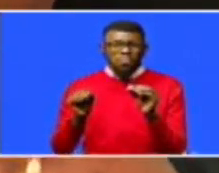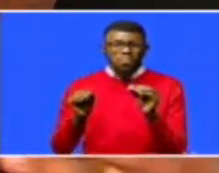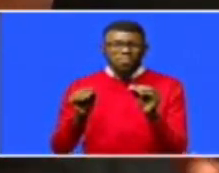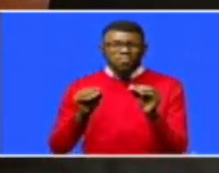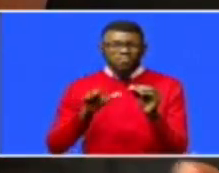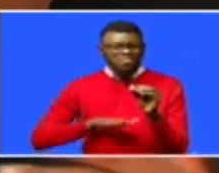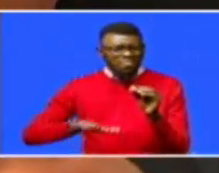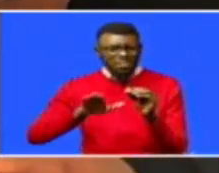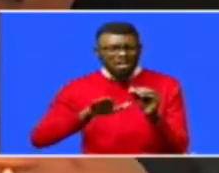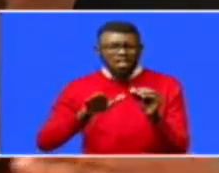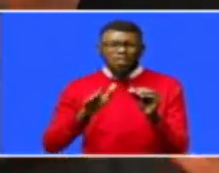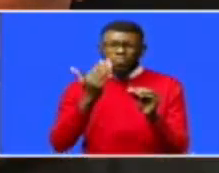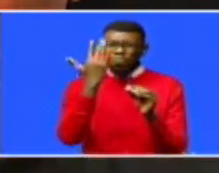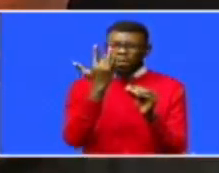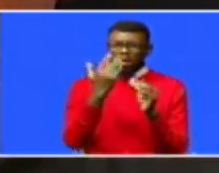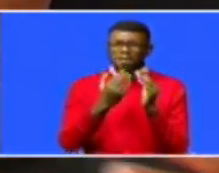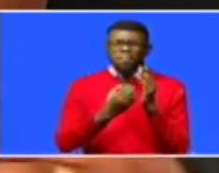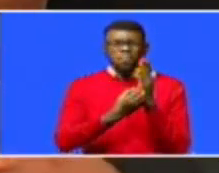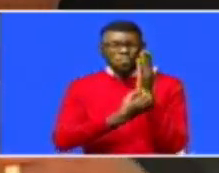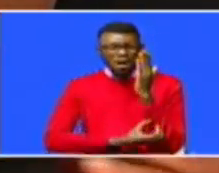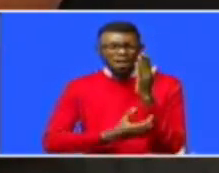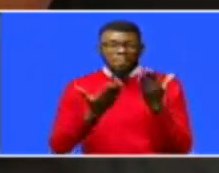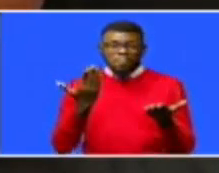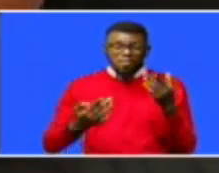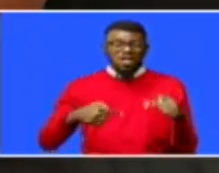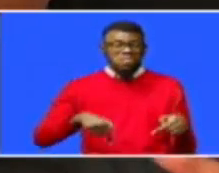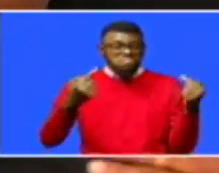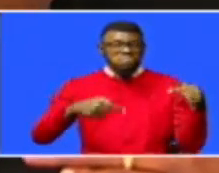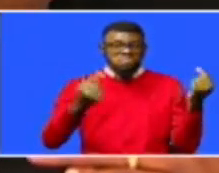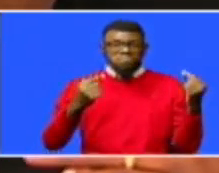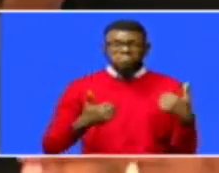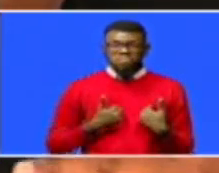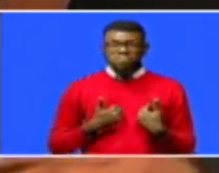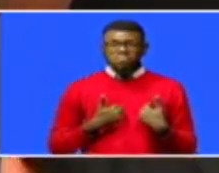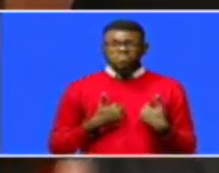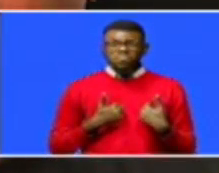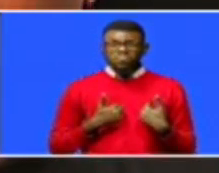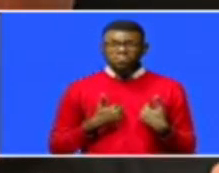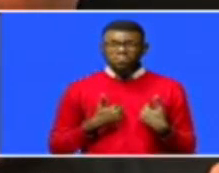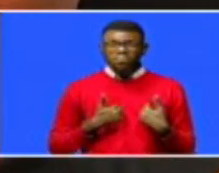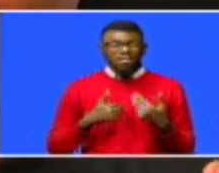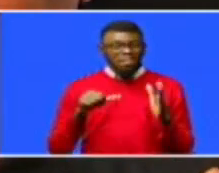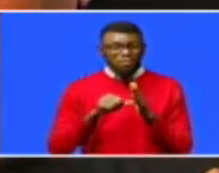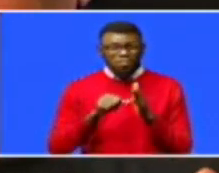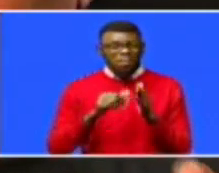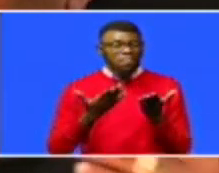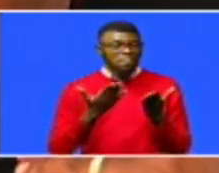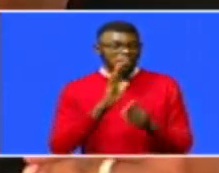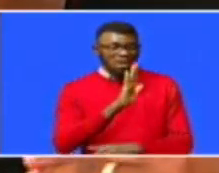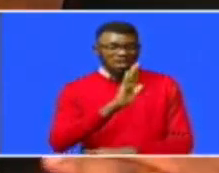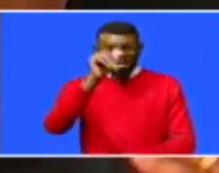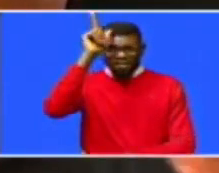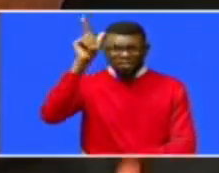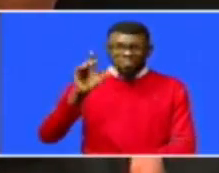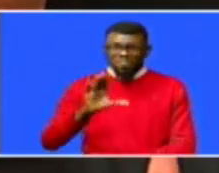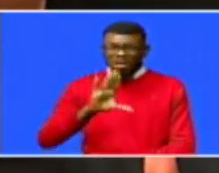either poverty or some kind of conflict, or that's the things that force him from his village.